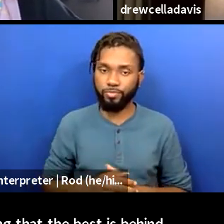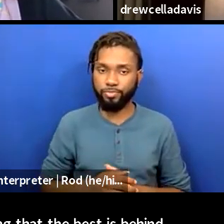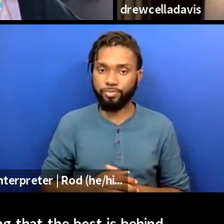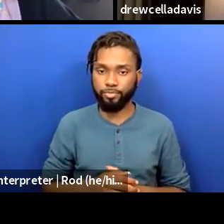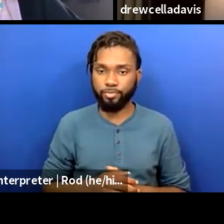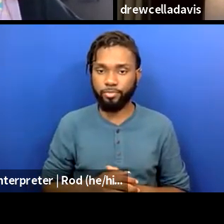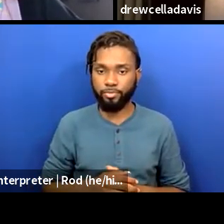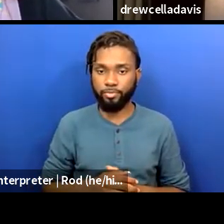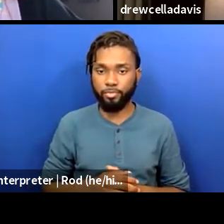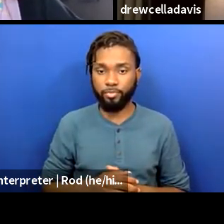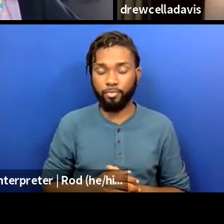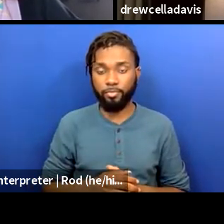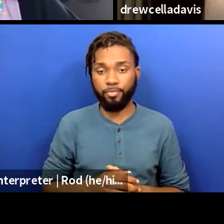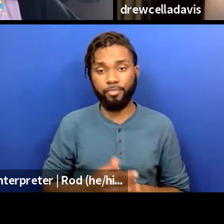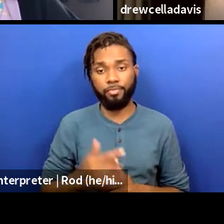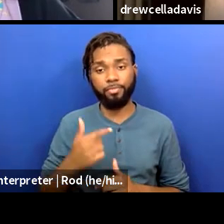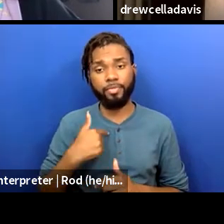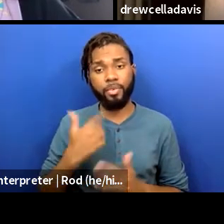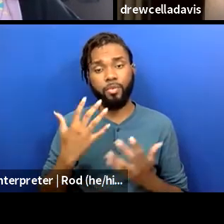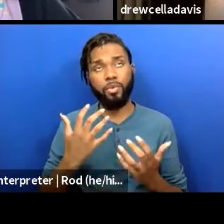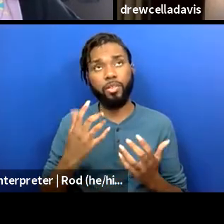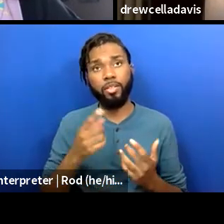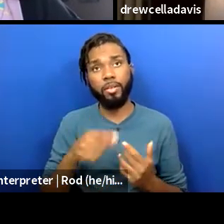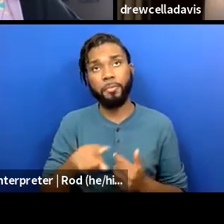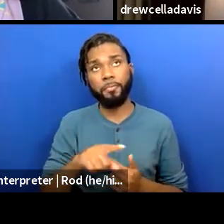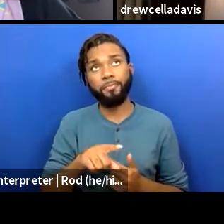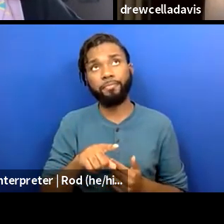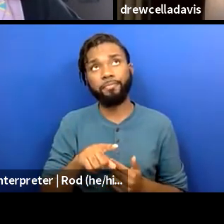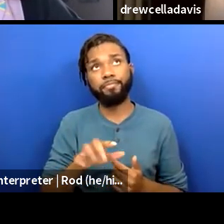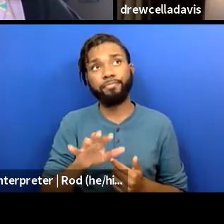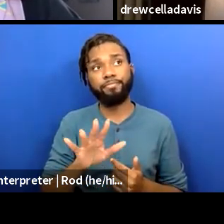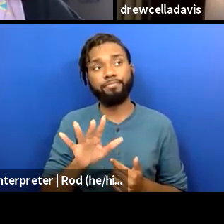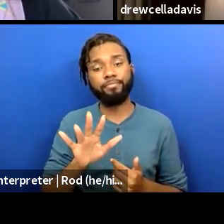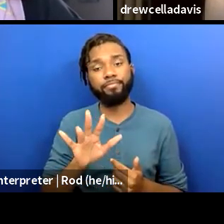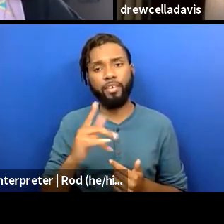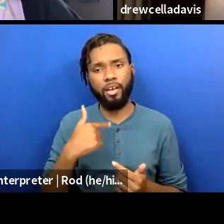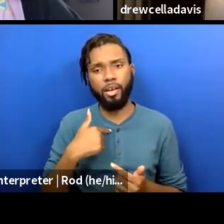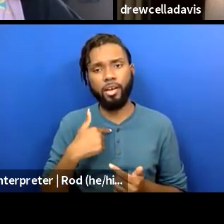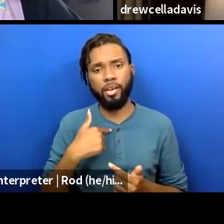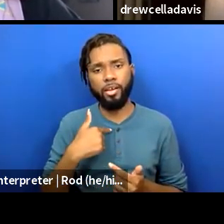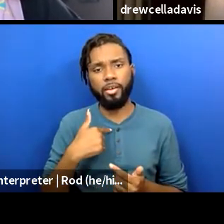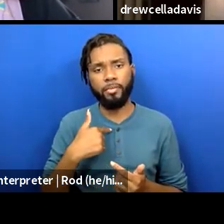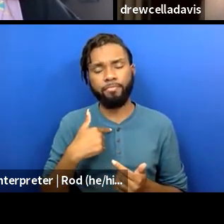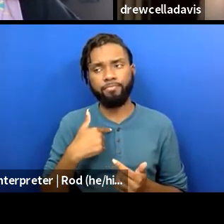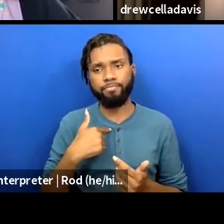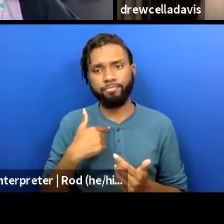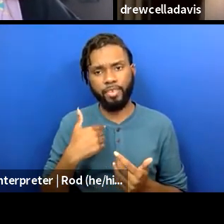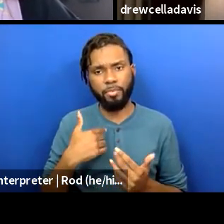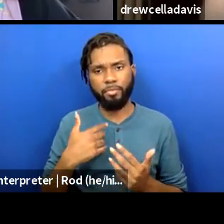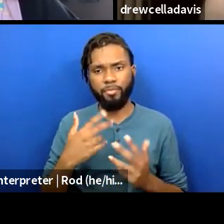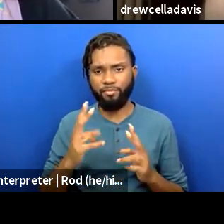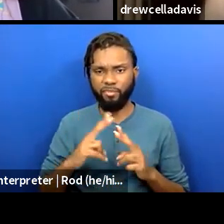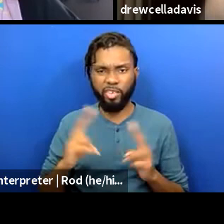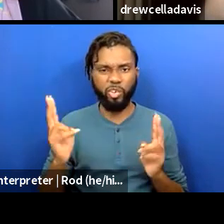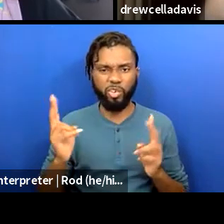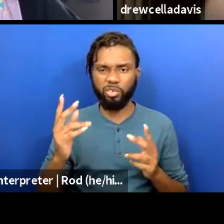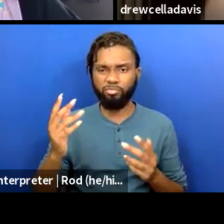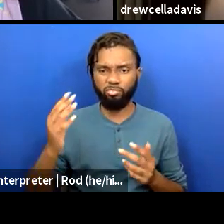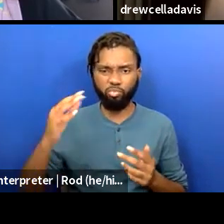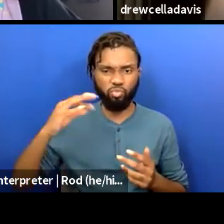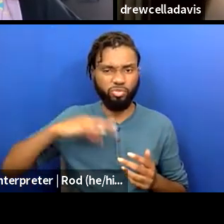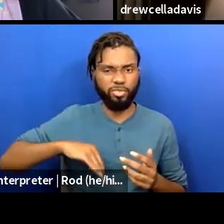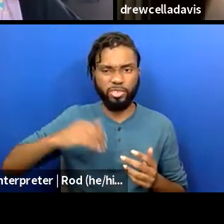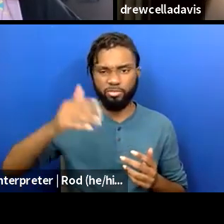I want them, you know, I am a very privileged man. I